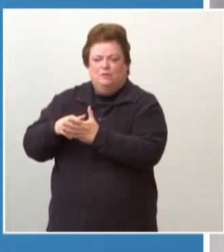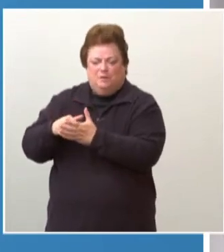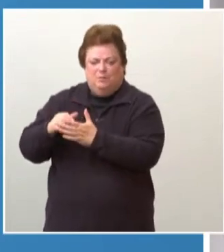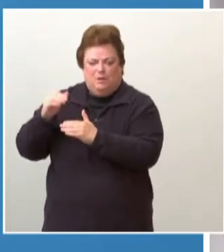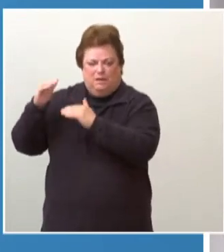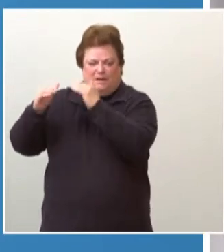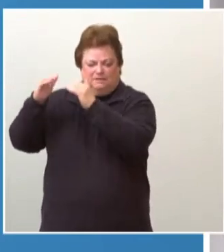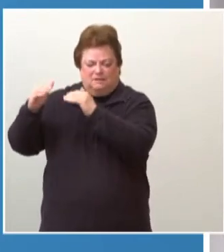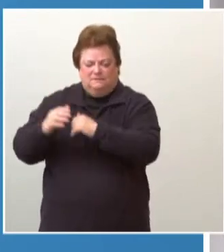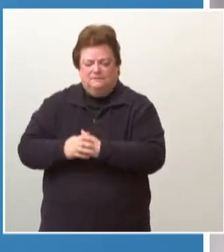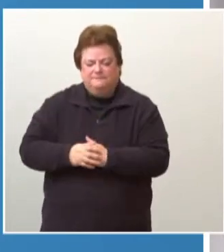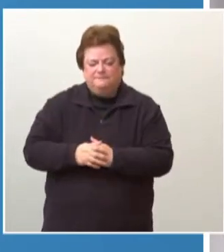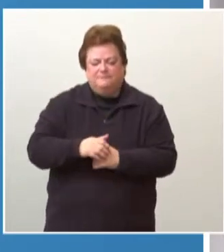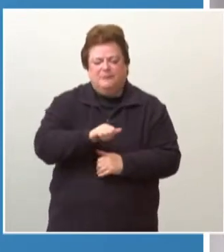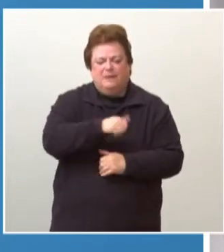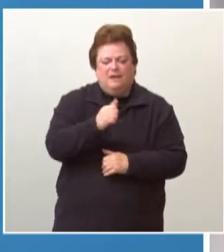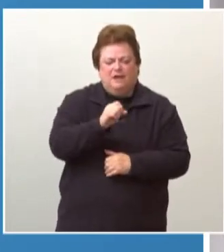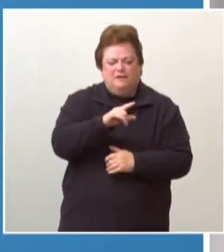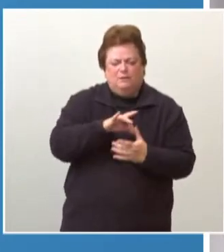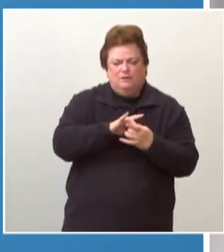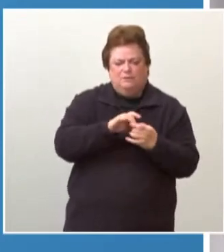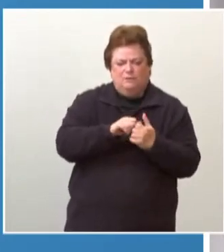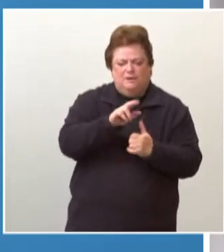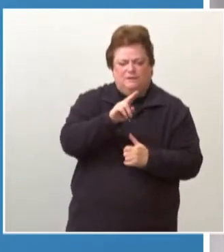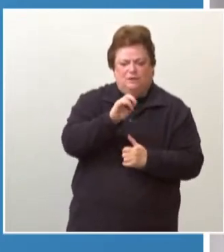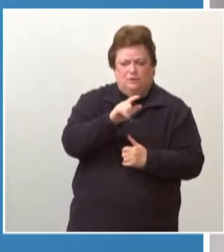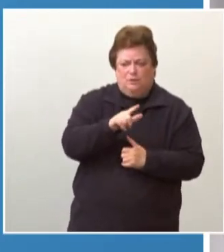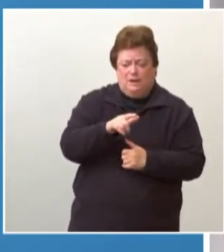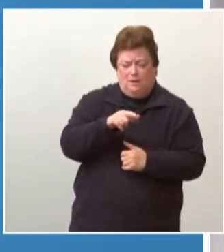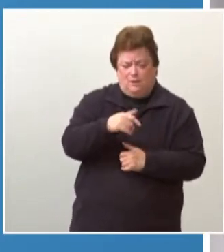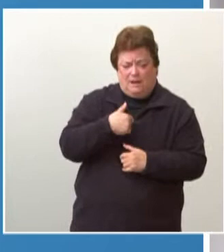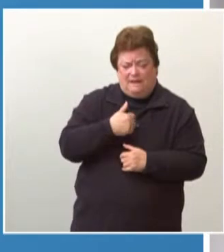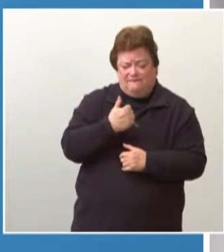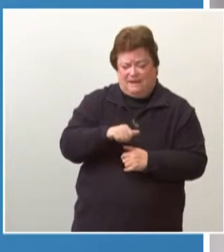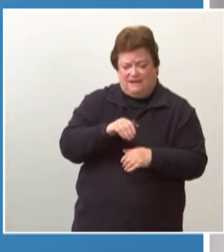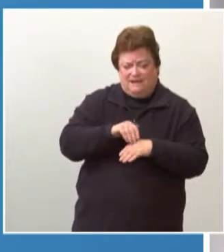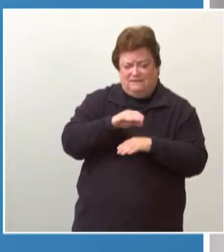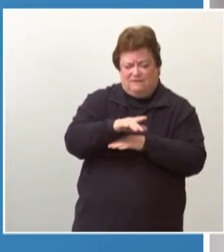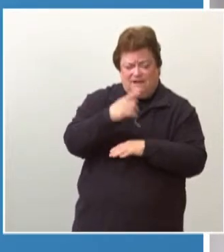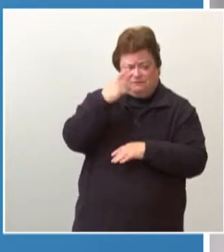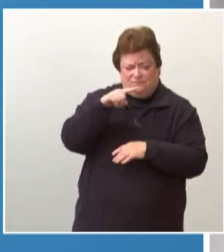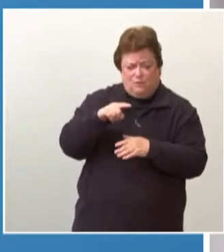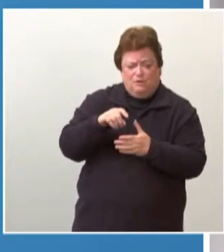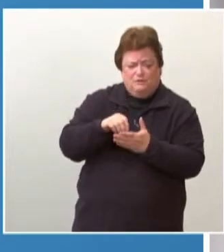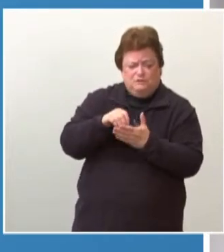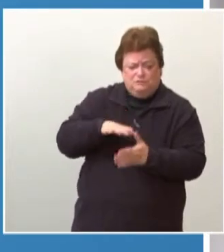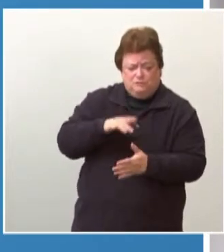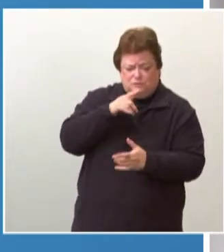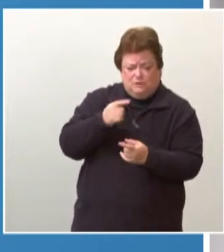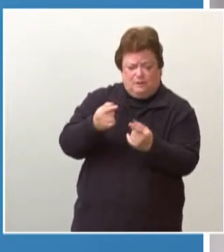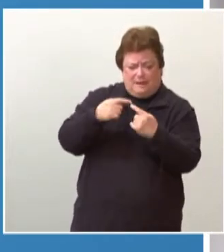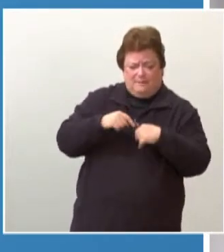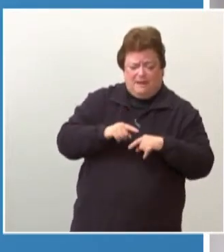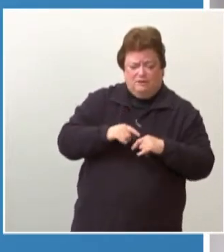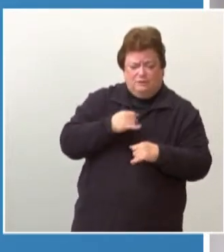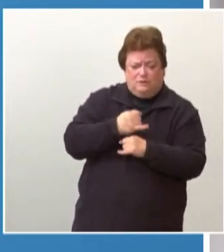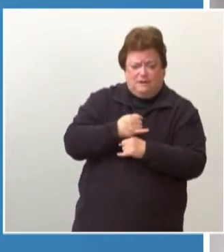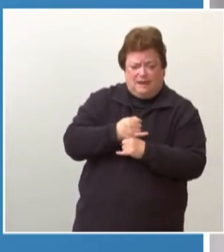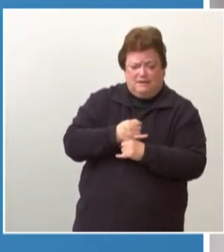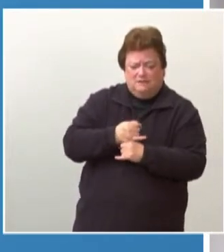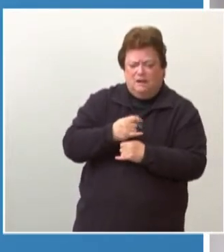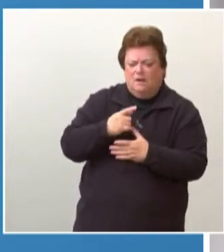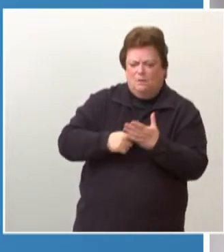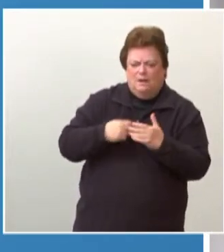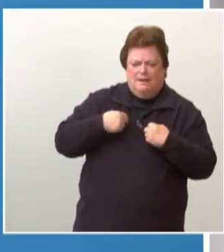Another question related to UNL. Is there any advice you would have for the students returning to campus and anything that the health department will be